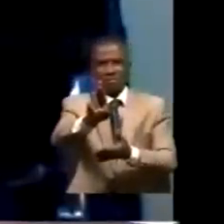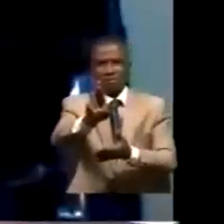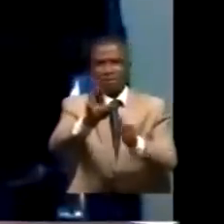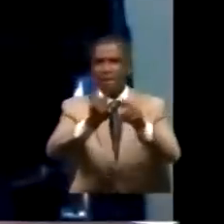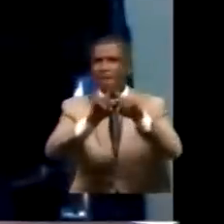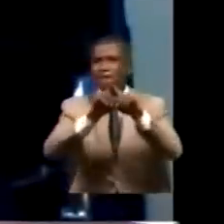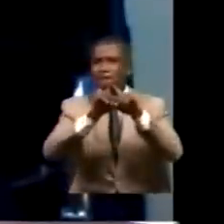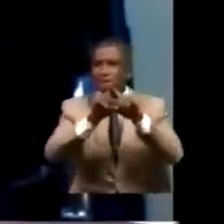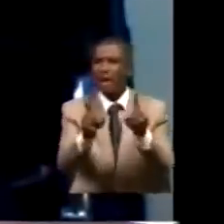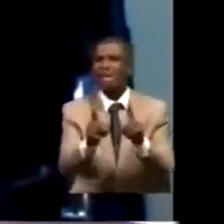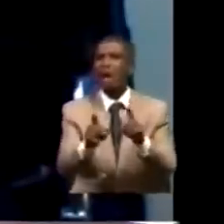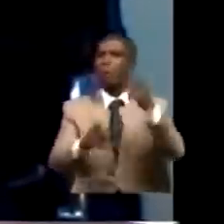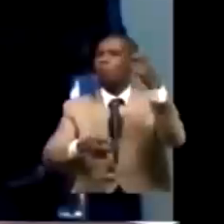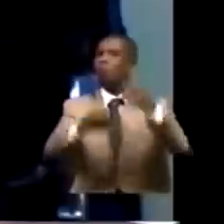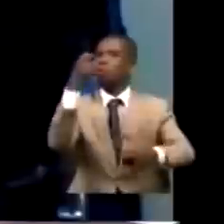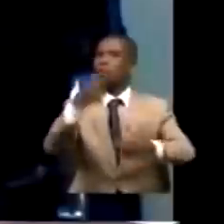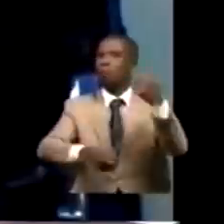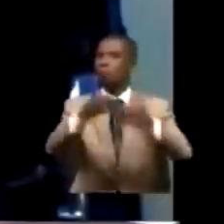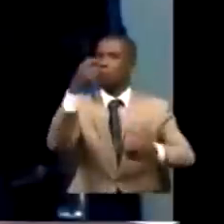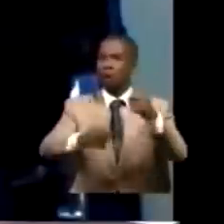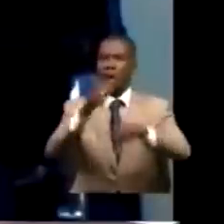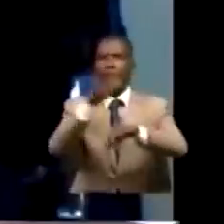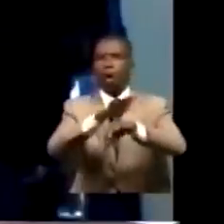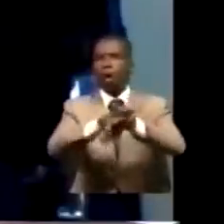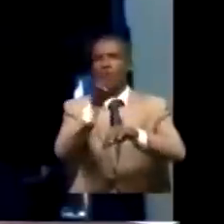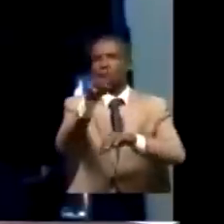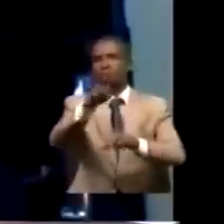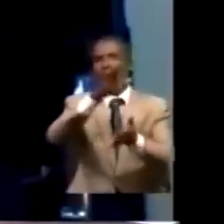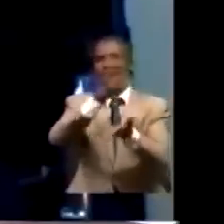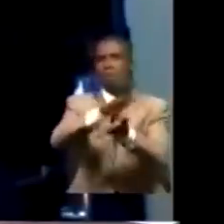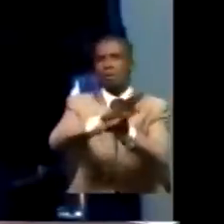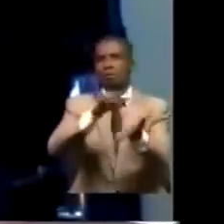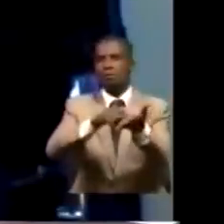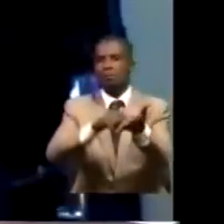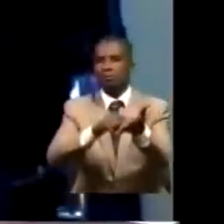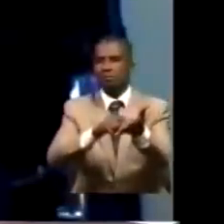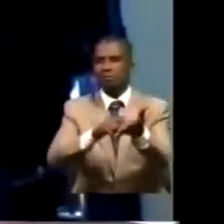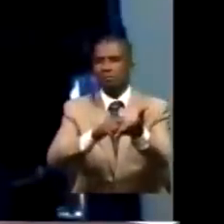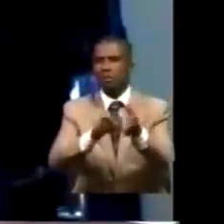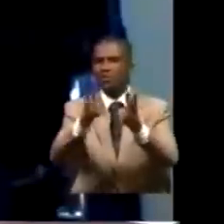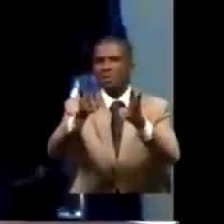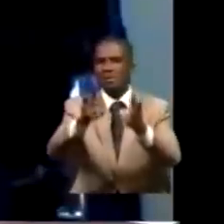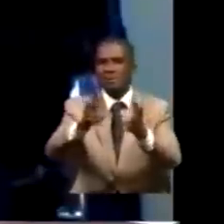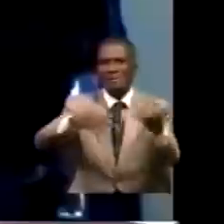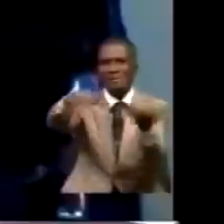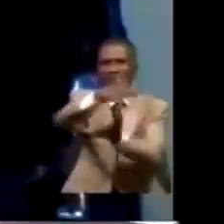I had serious observations on the summary sheets in the way it was signed.